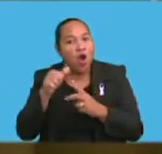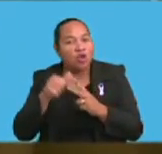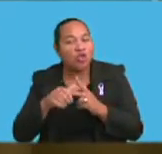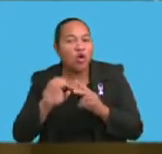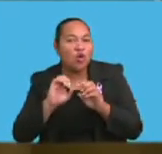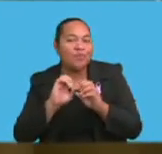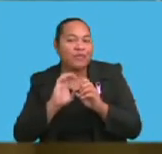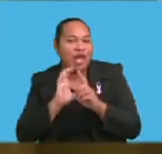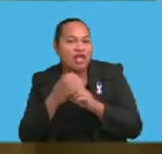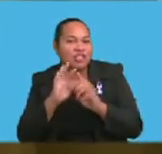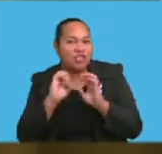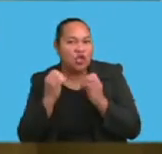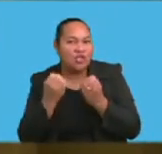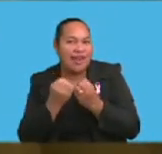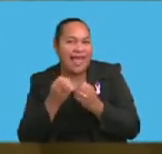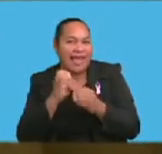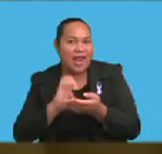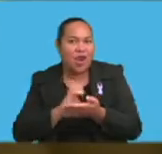socio-economic